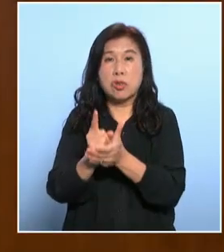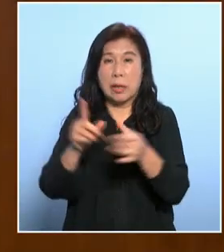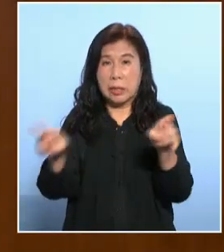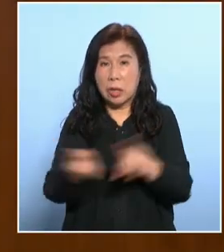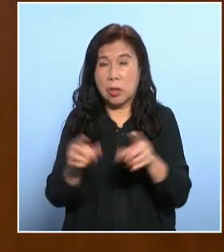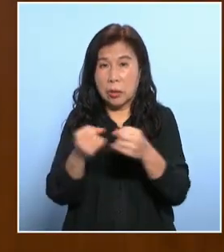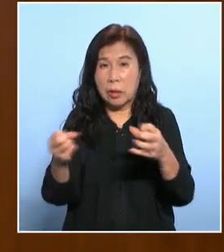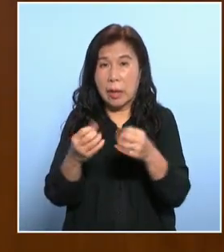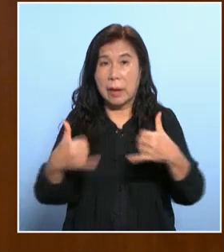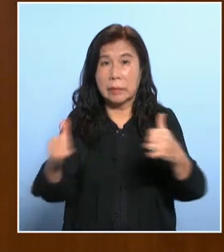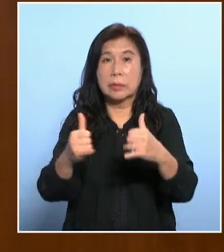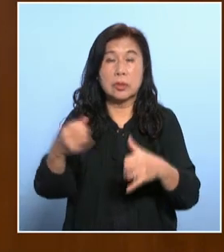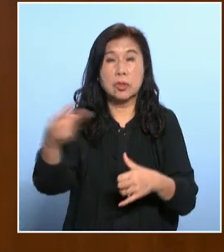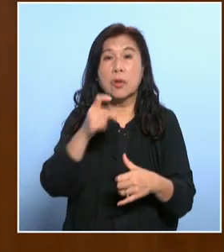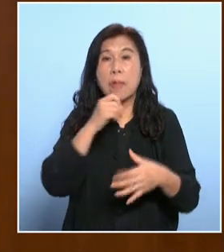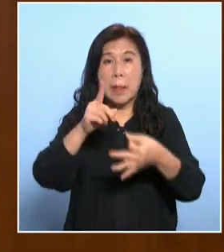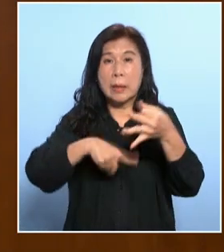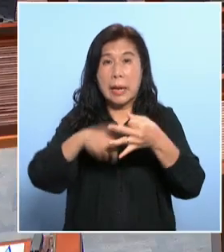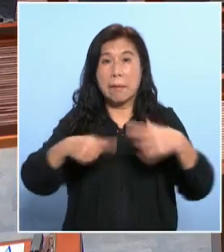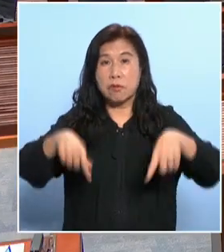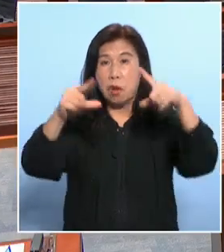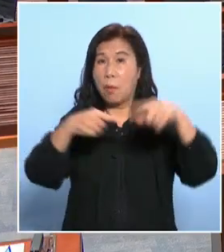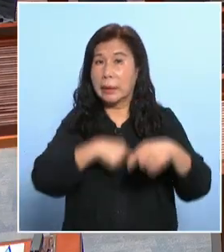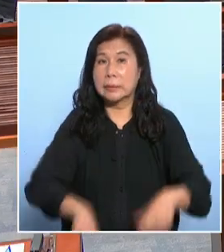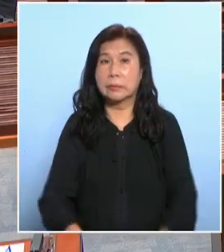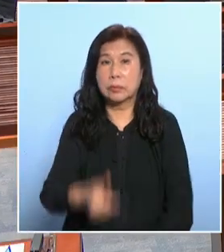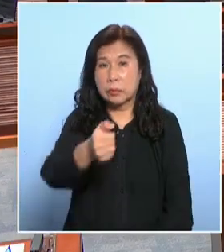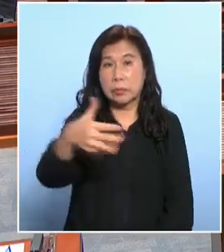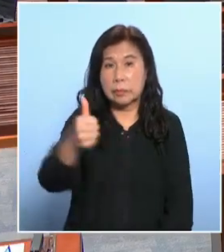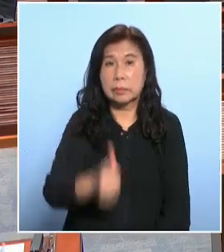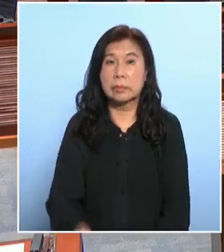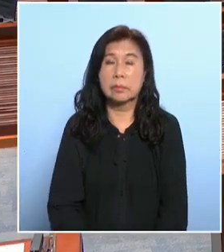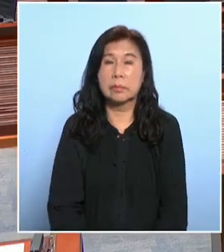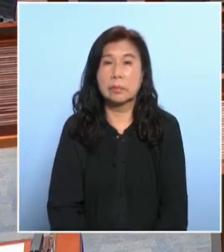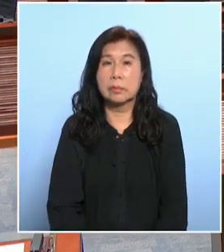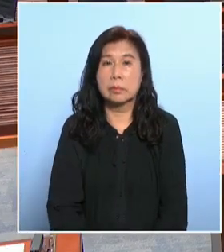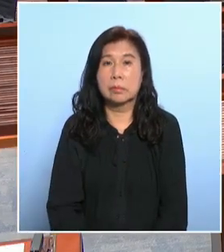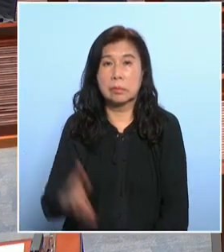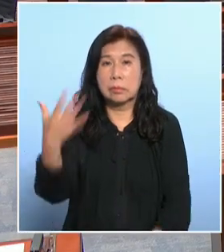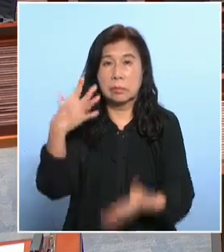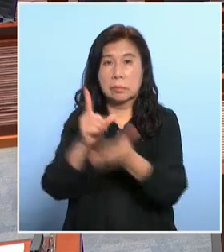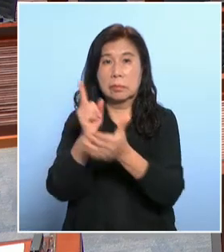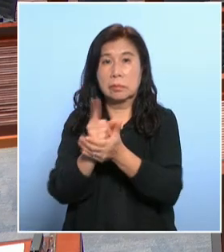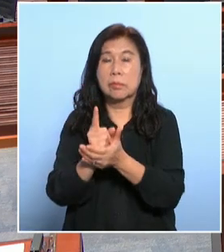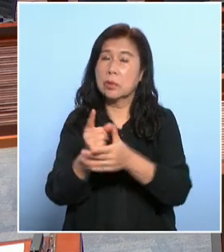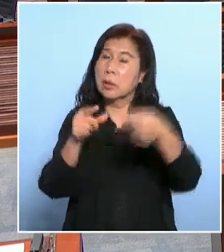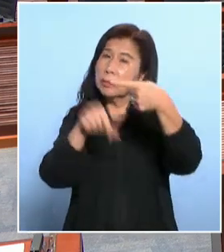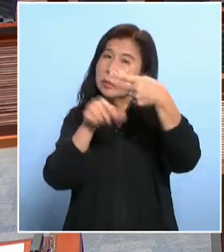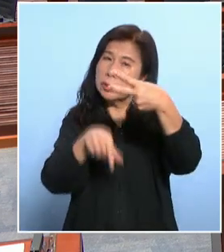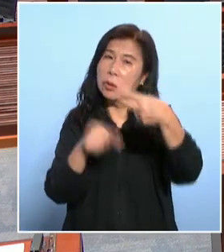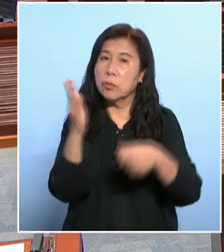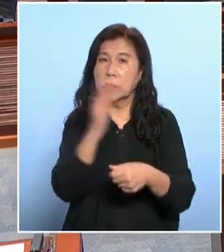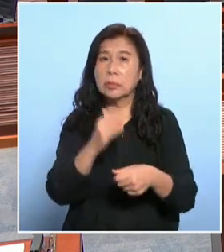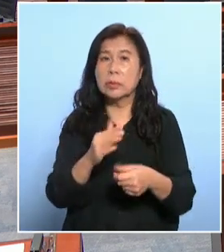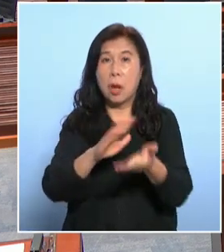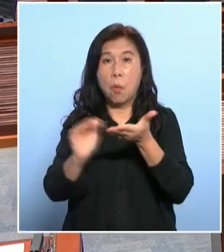integrated discussion, and also we should promote professionalization of the nursing industry. Ms. Lam So-Wai.